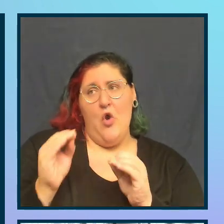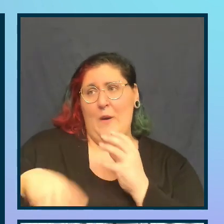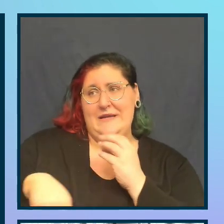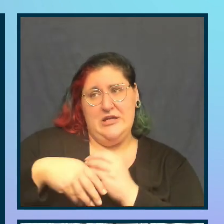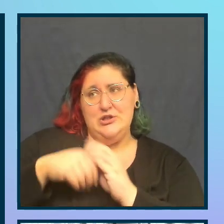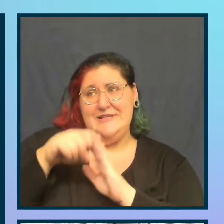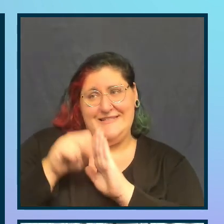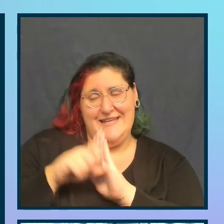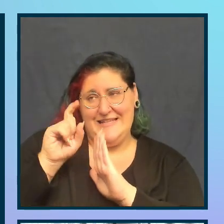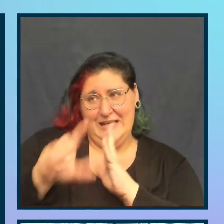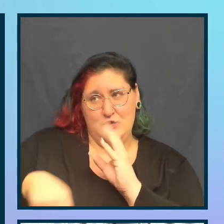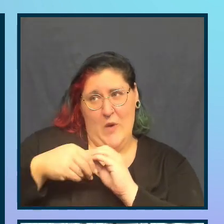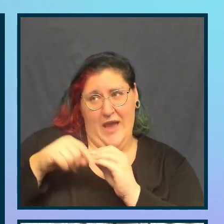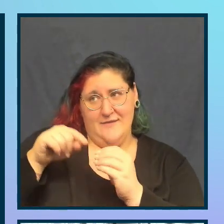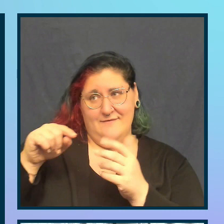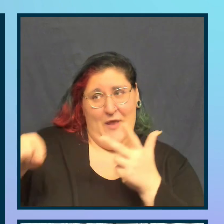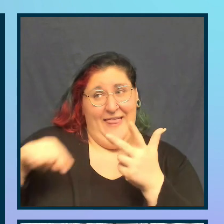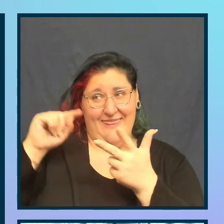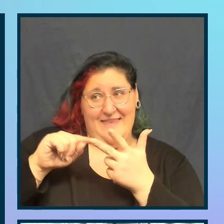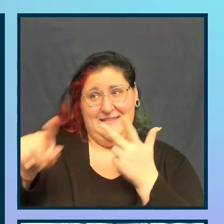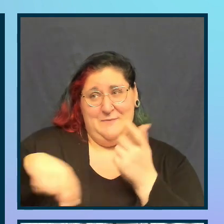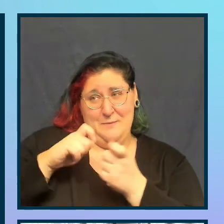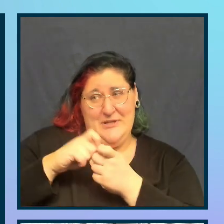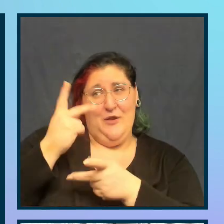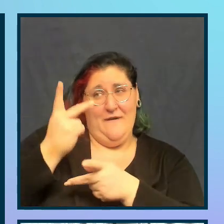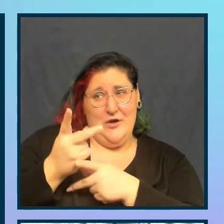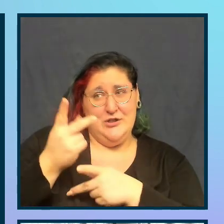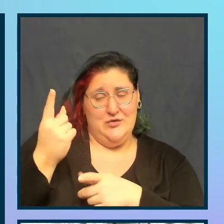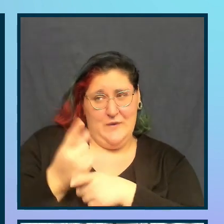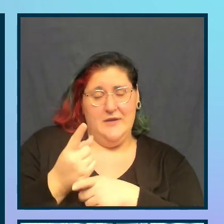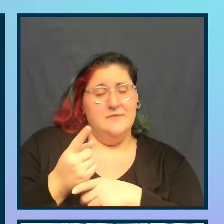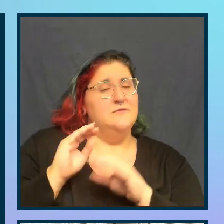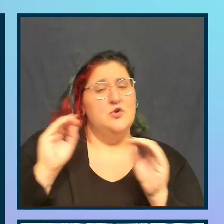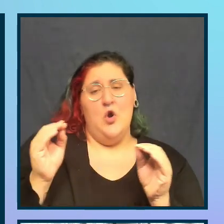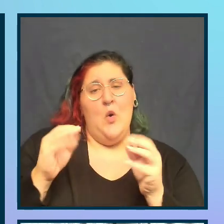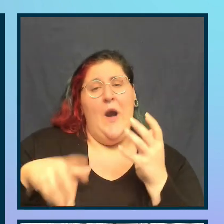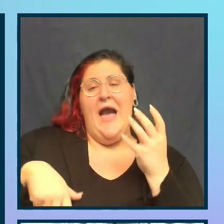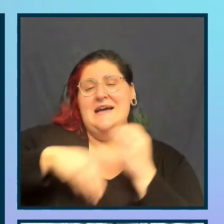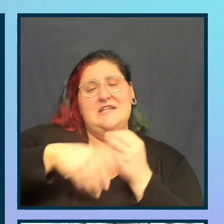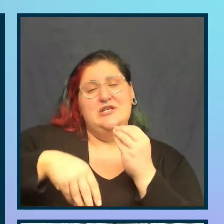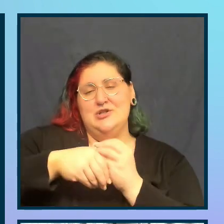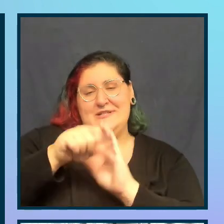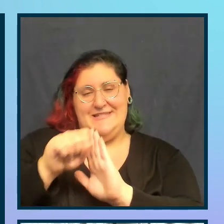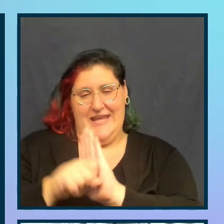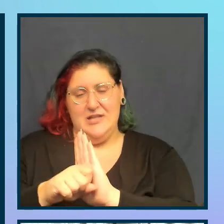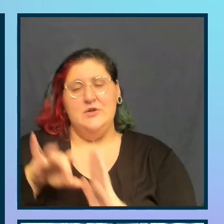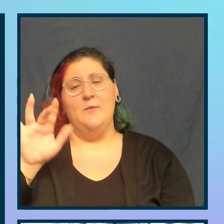expanded, selected, checked, or read-only. And there's no additional states I need to test. So I'm going to click next